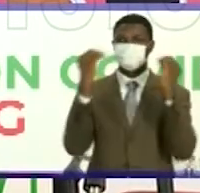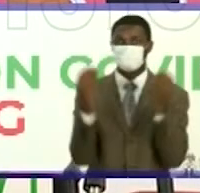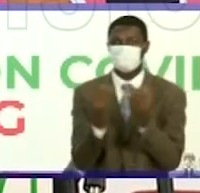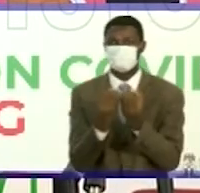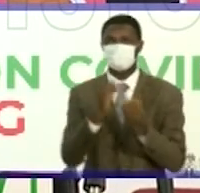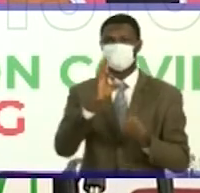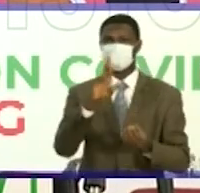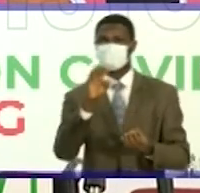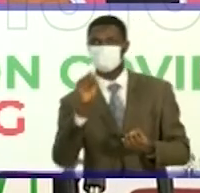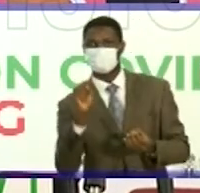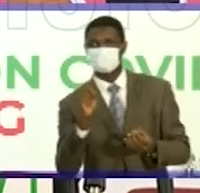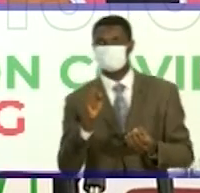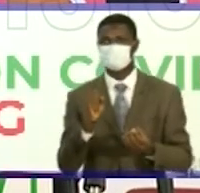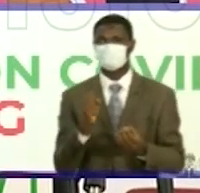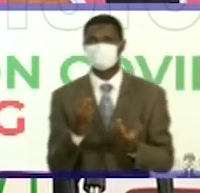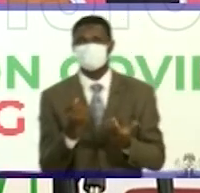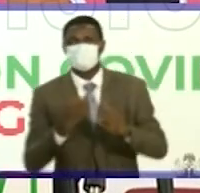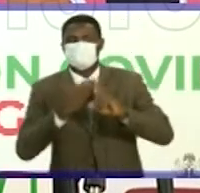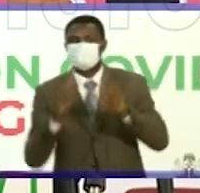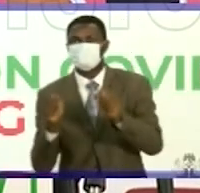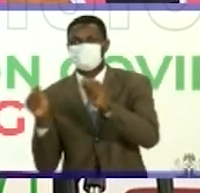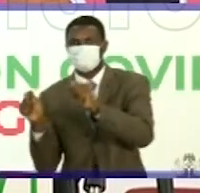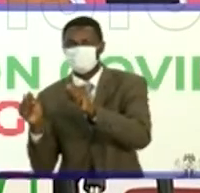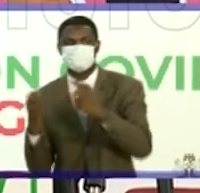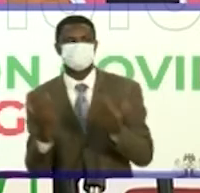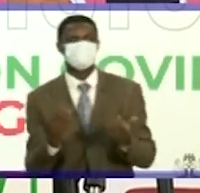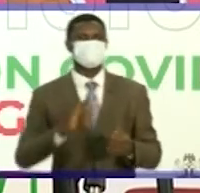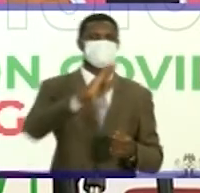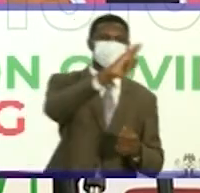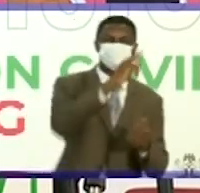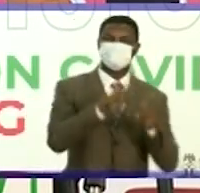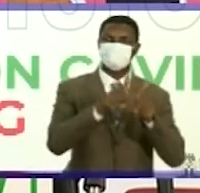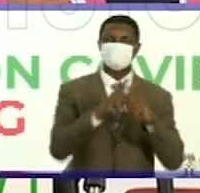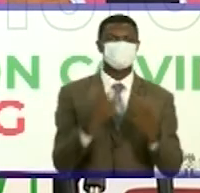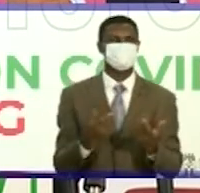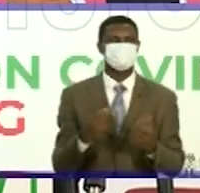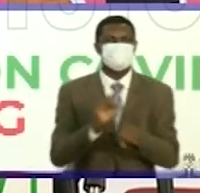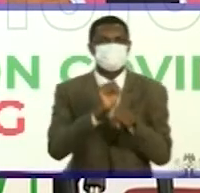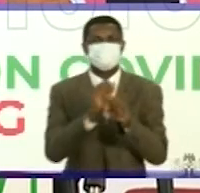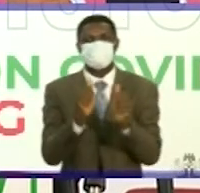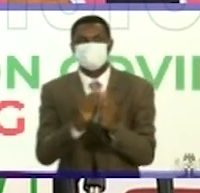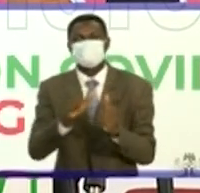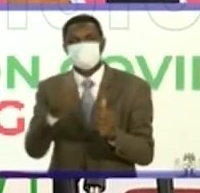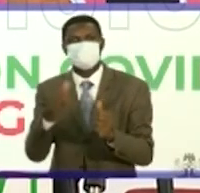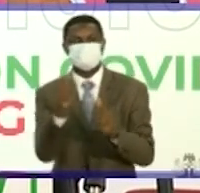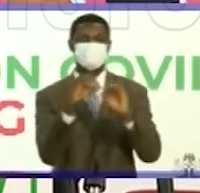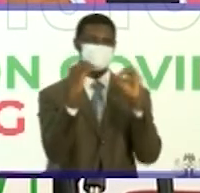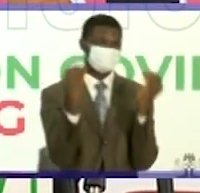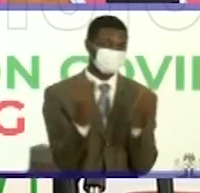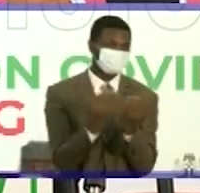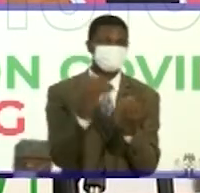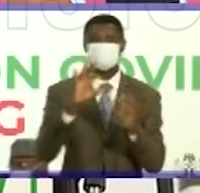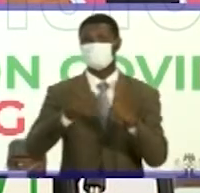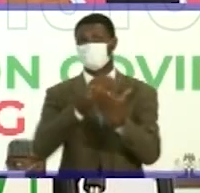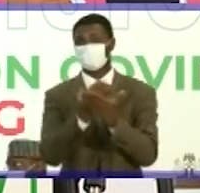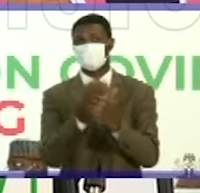side and from the aviation side, and also working with other sectors of the economy. If